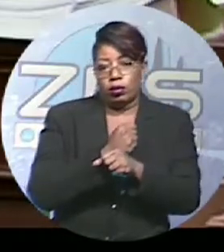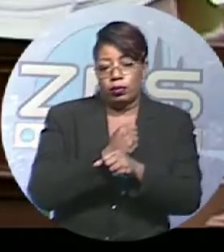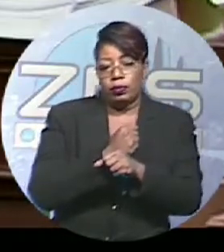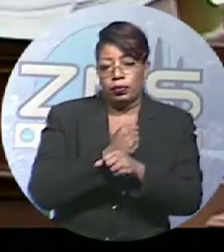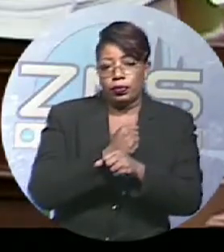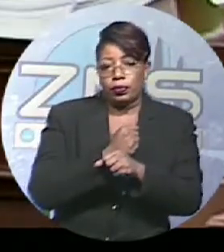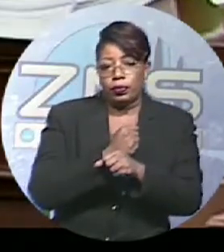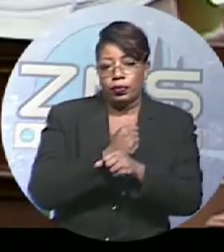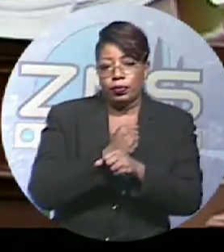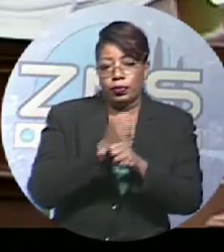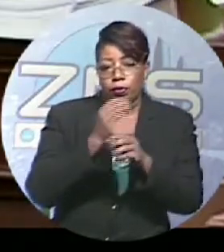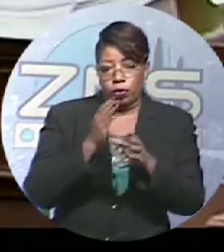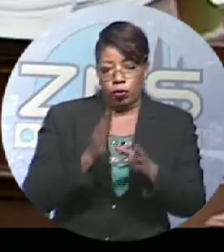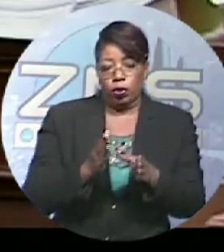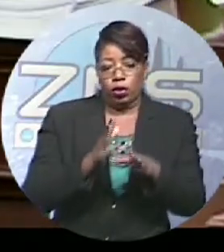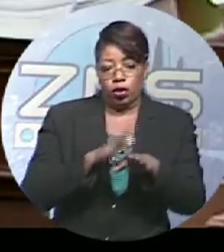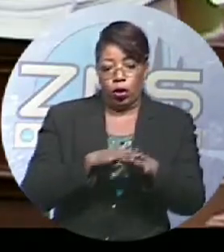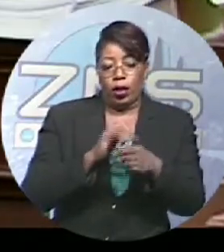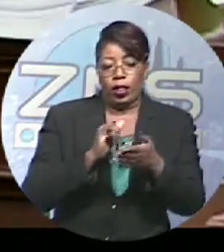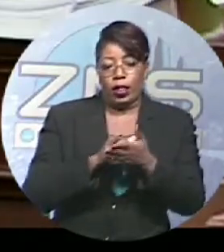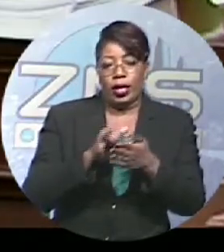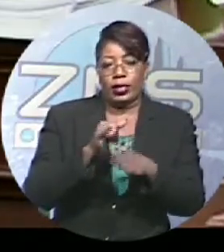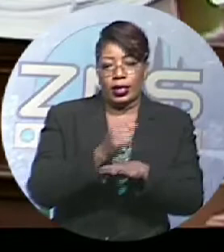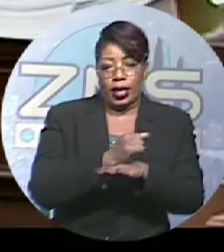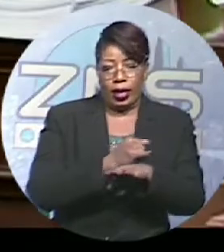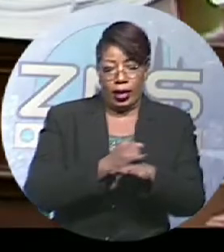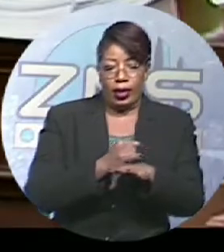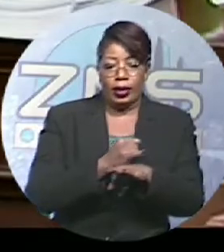as Bahamians, Mr. Speaker, on that island.